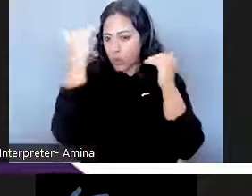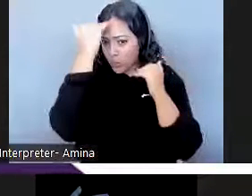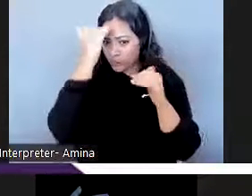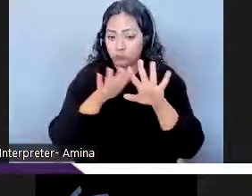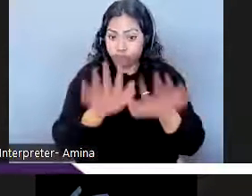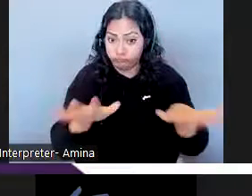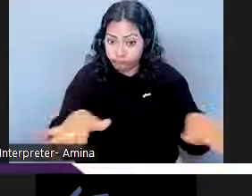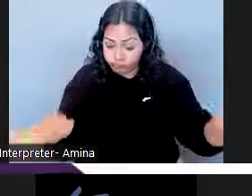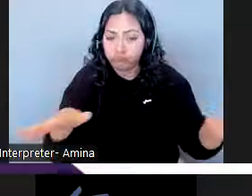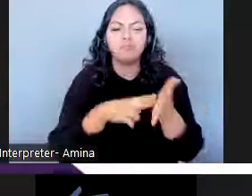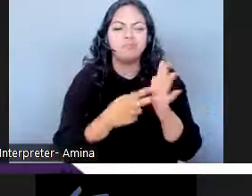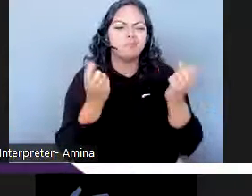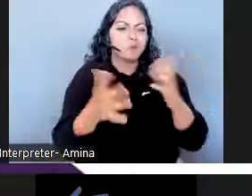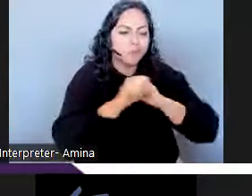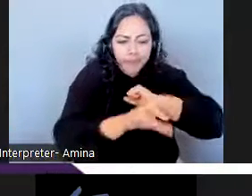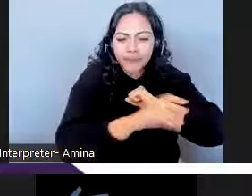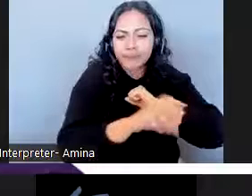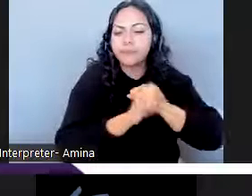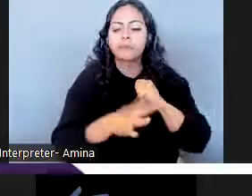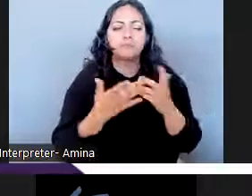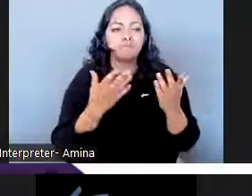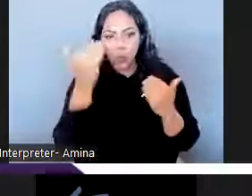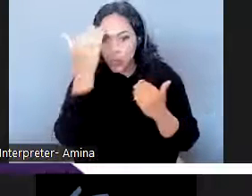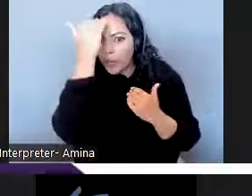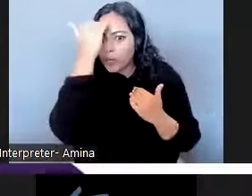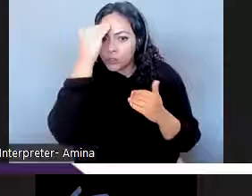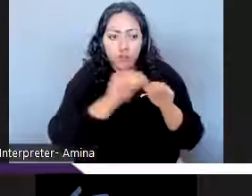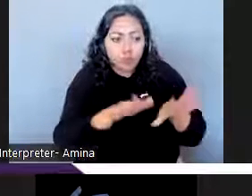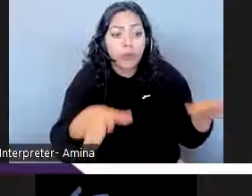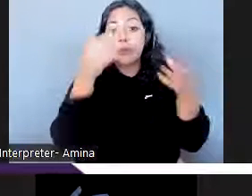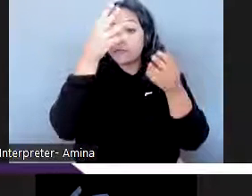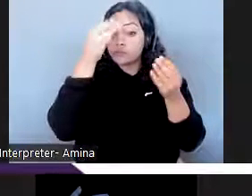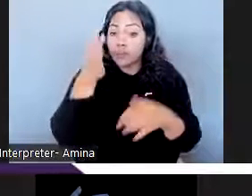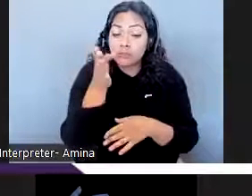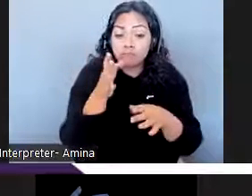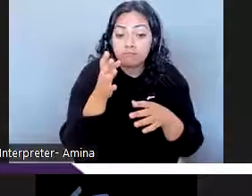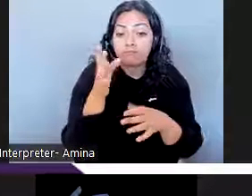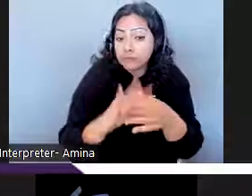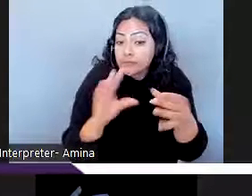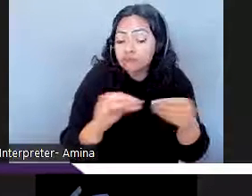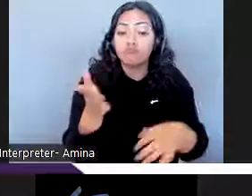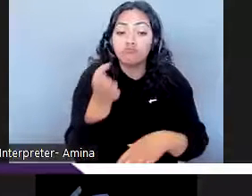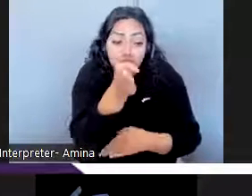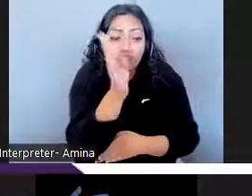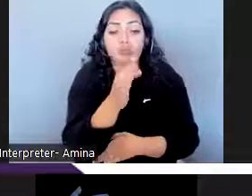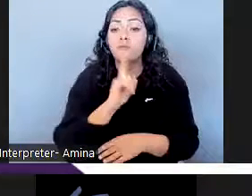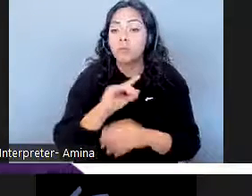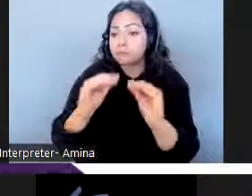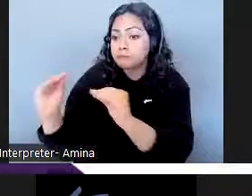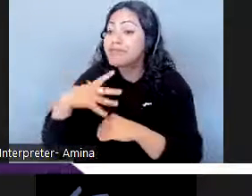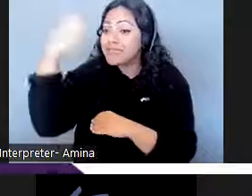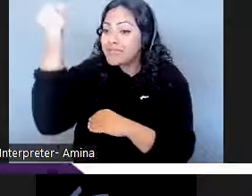of campaigns to promote awareness, information sessions to seniors. As many of you